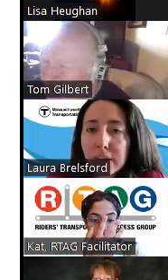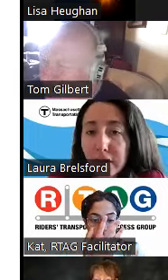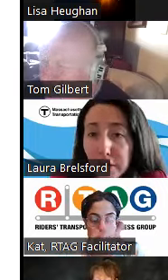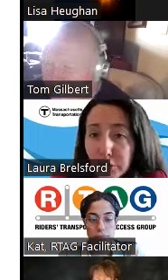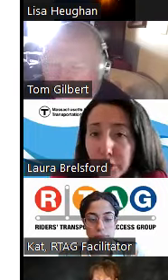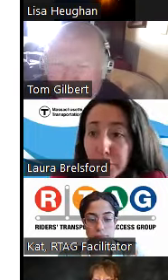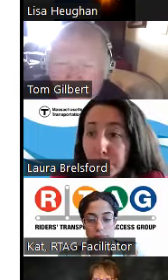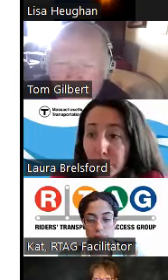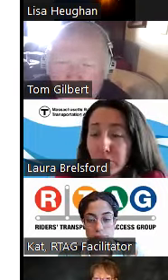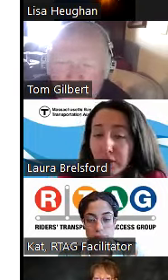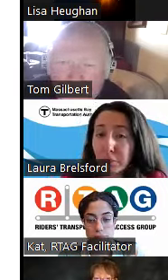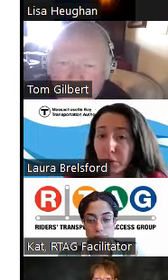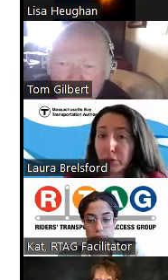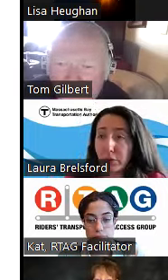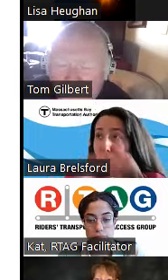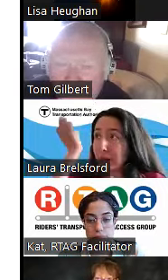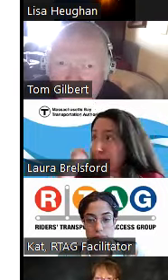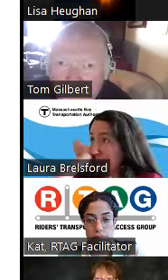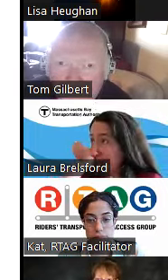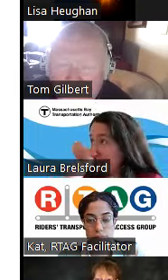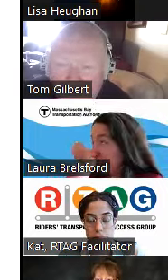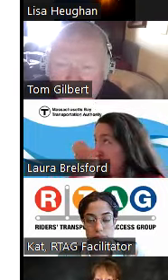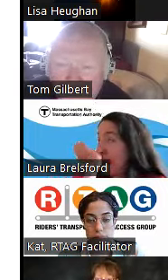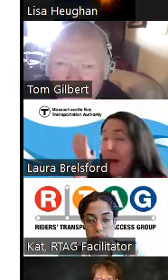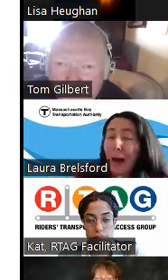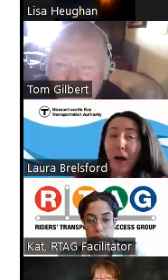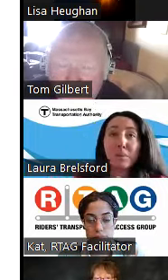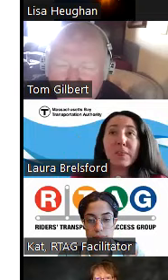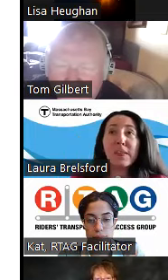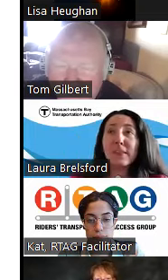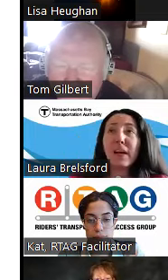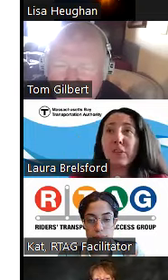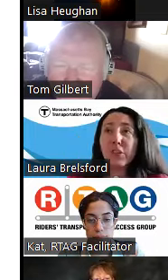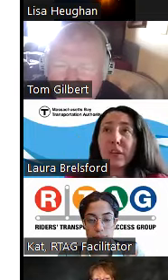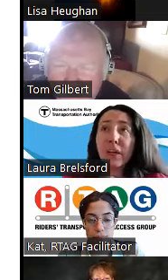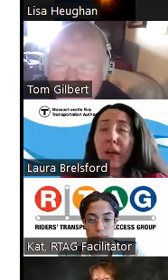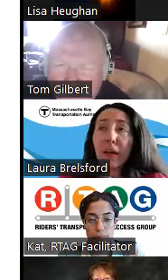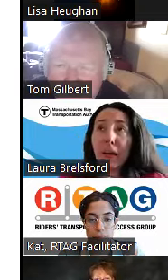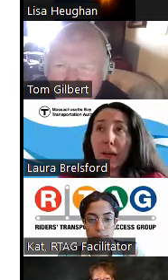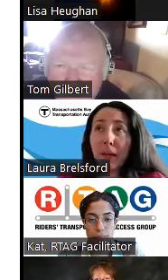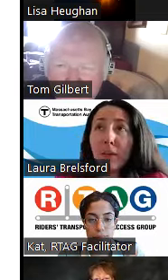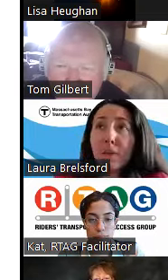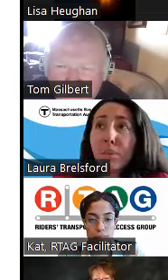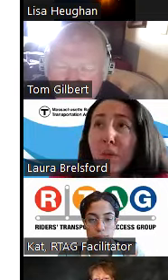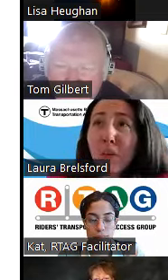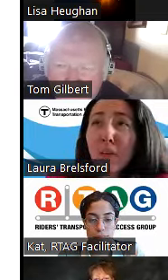the technology or the approach Singapore uses, and this is actually